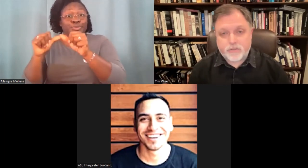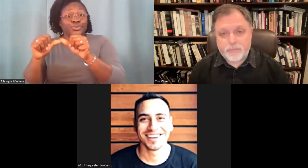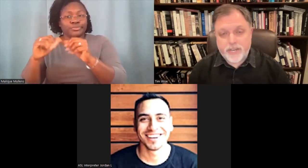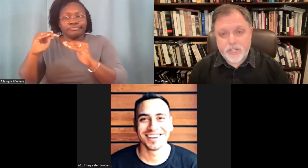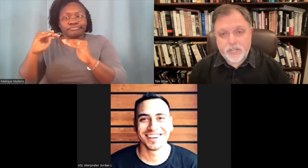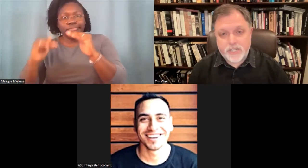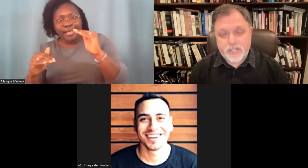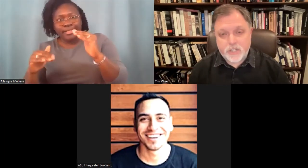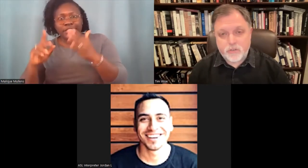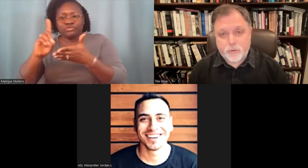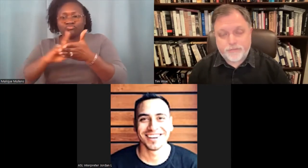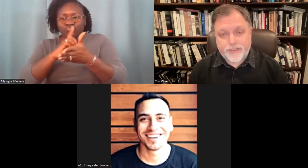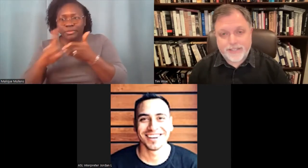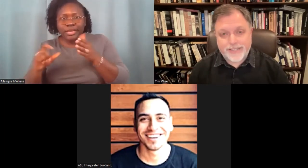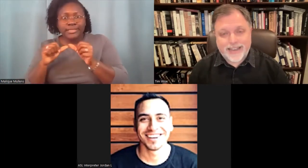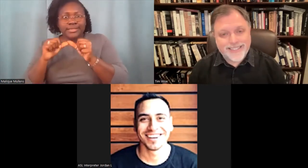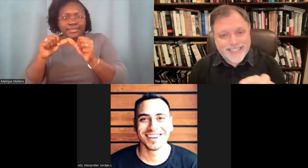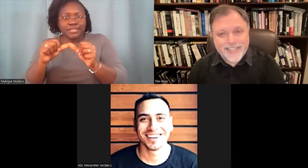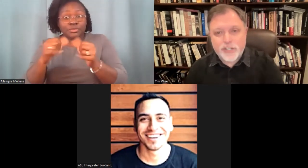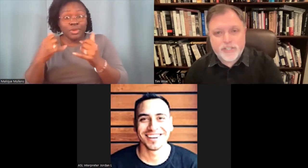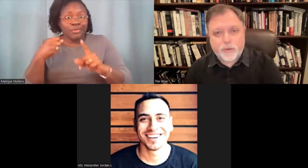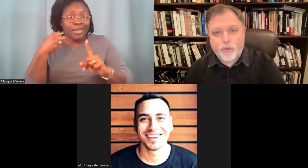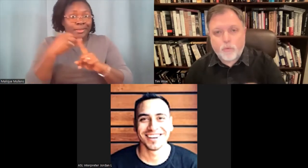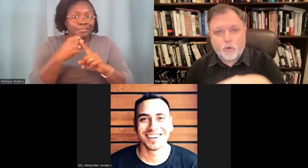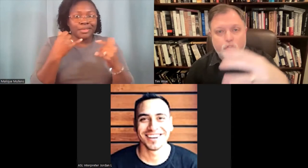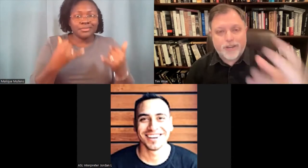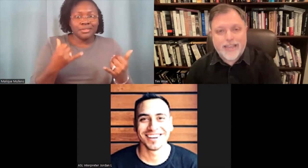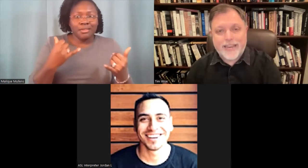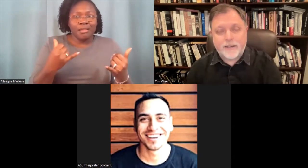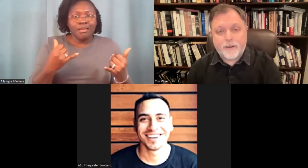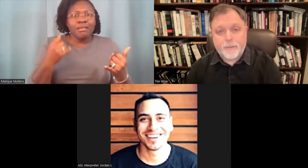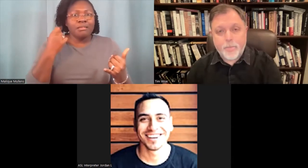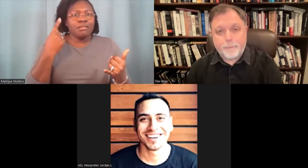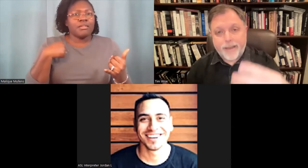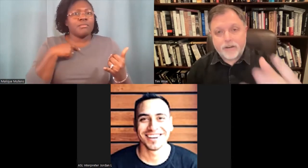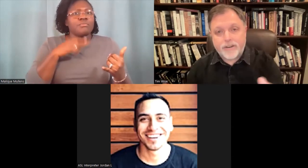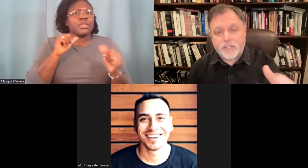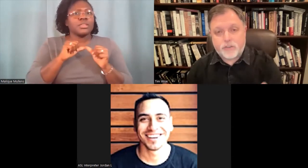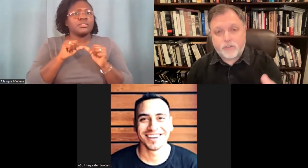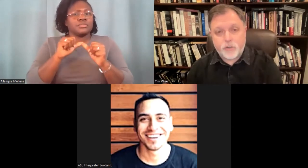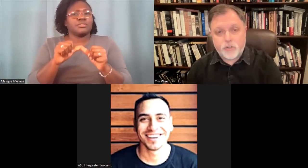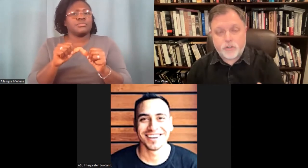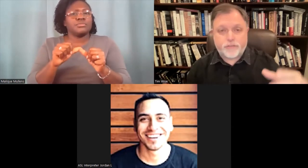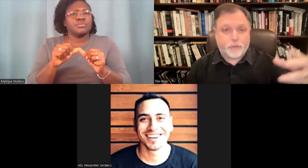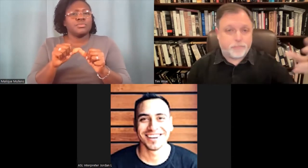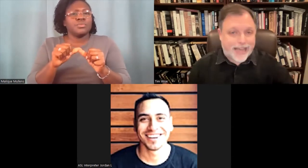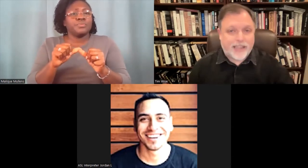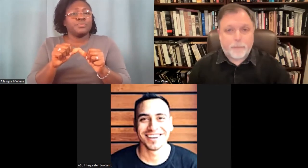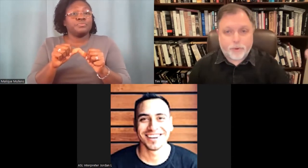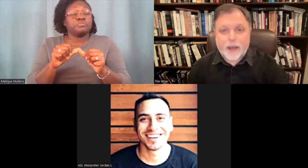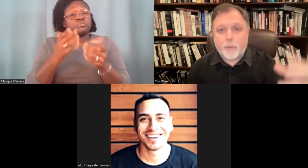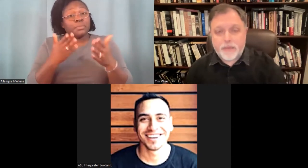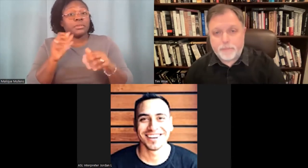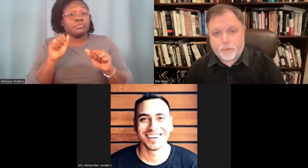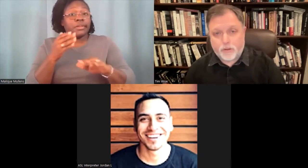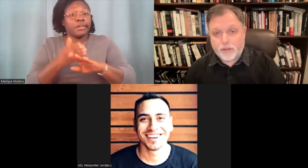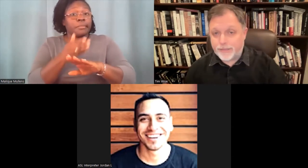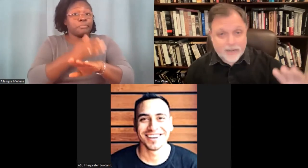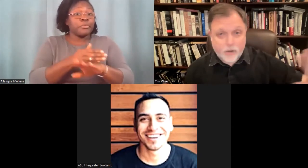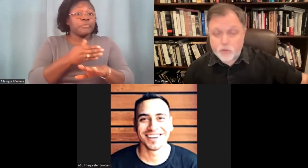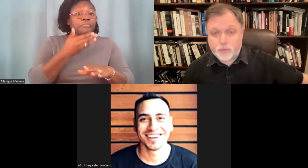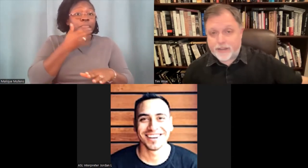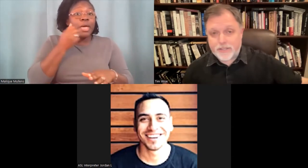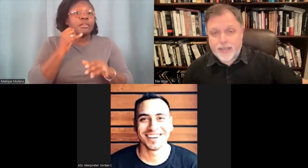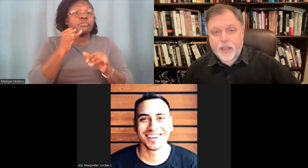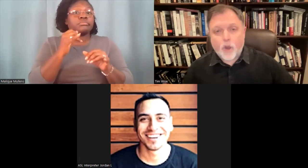and discrimination continues to affect us now. It's not just that we won't create better institutions for Black and brown people.